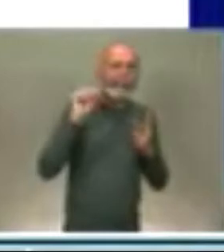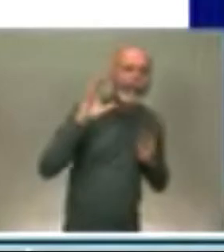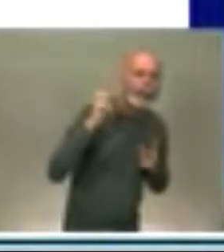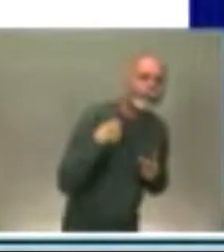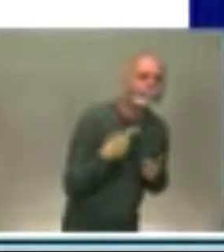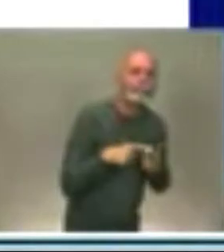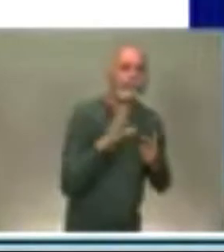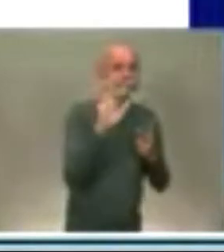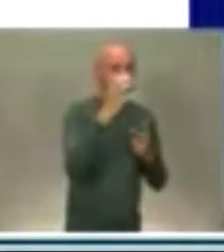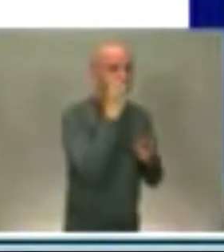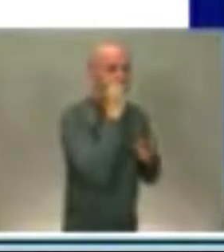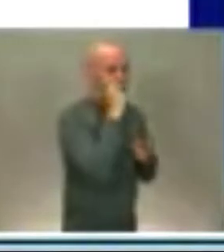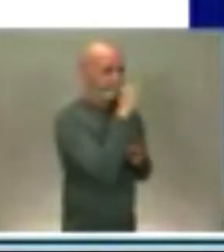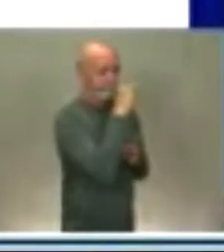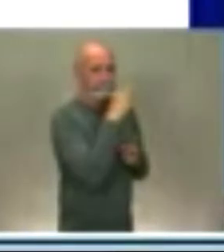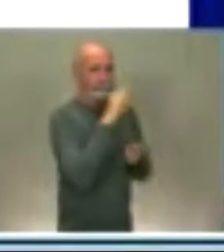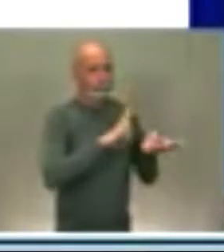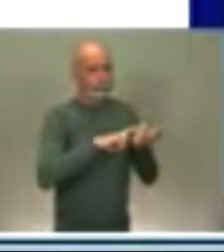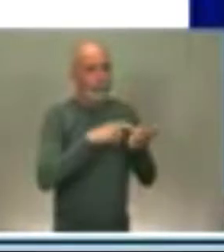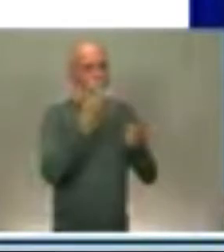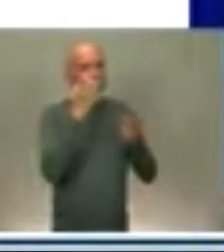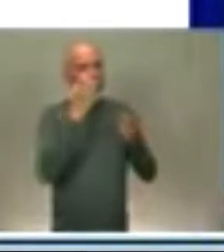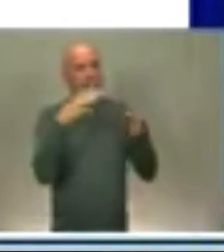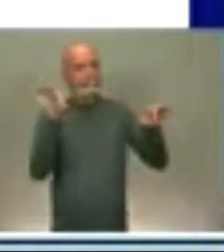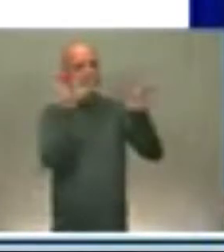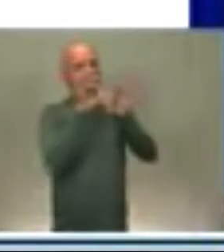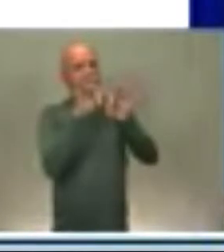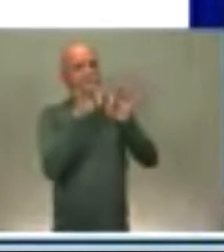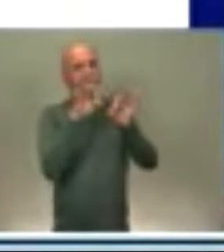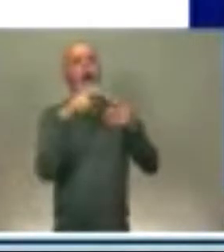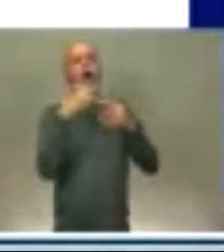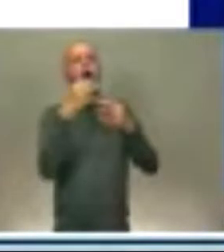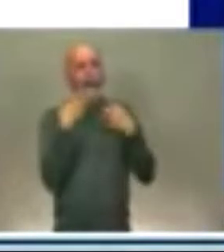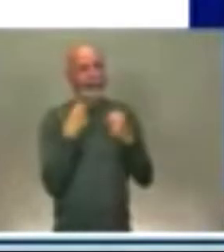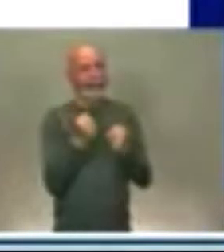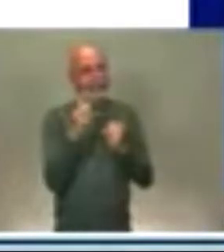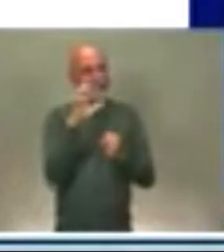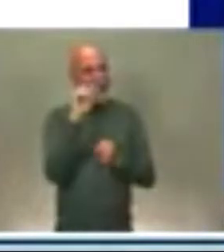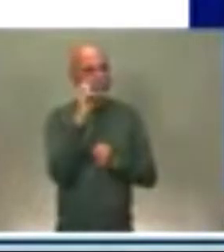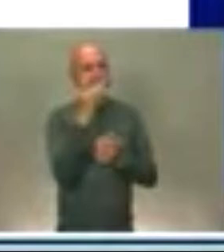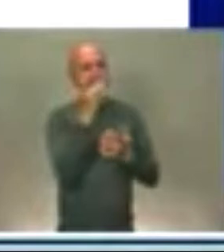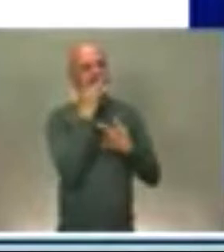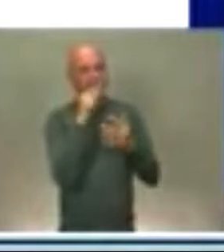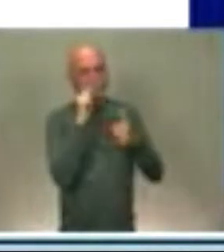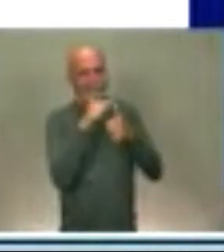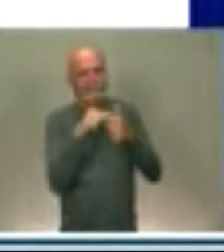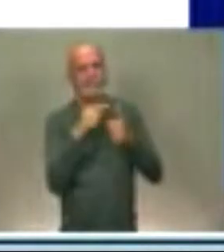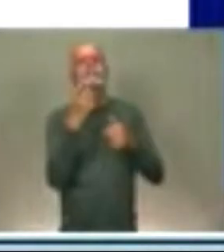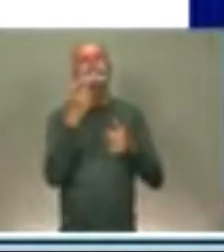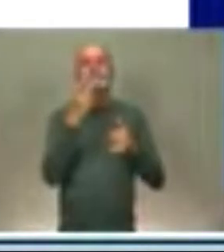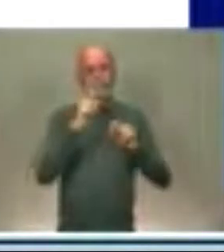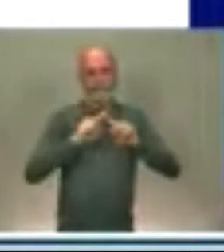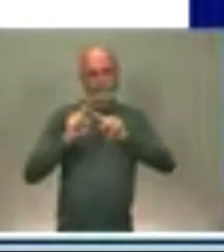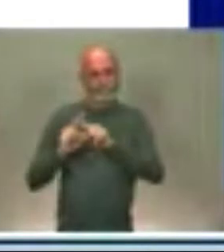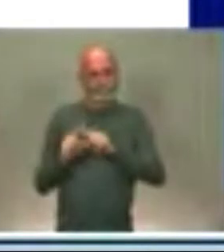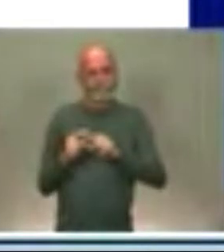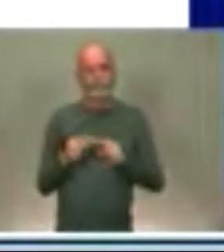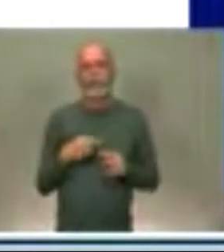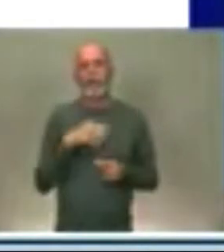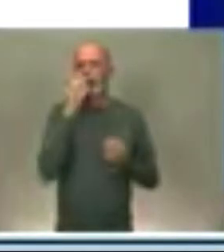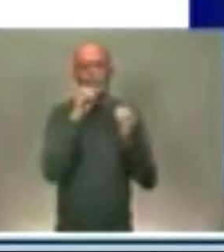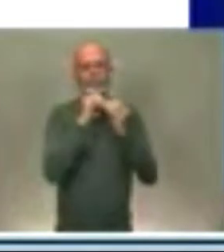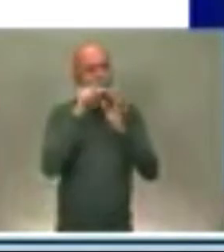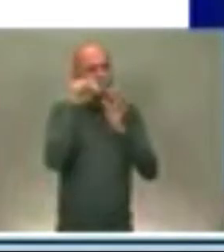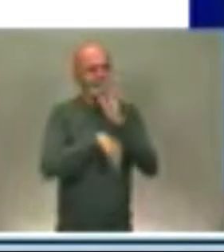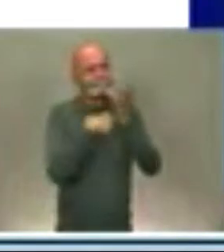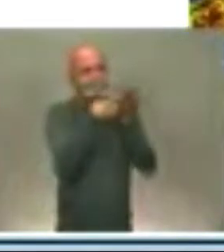and there'll be a need for partnership at the federal level on that. There's a number of other things as well. So we have a lot of discussions to have with the federal government. That'd be